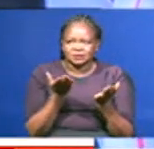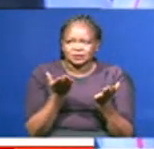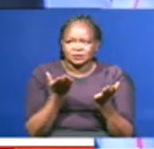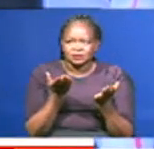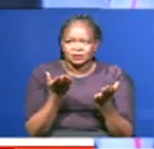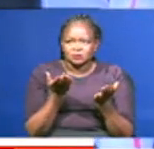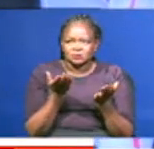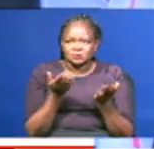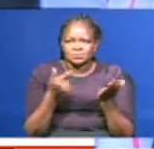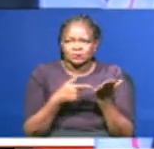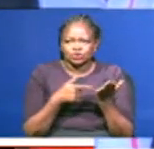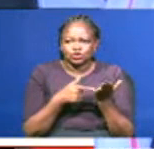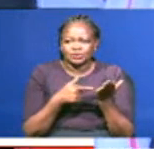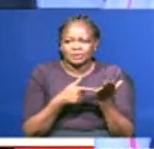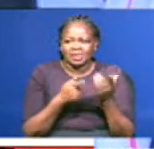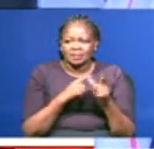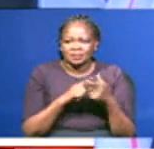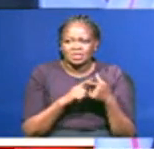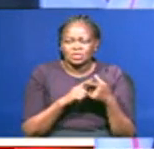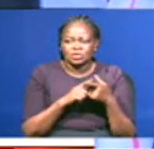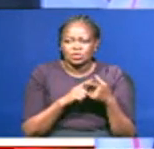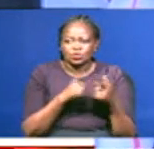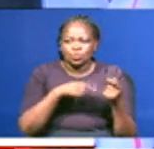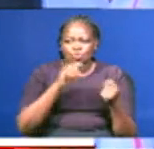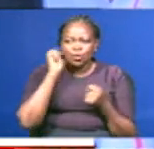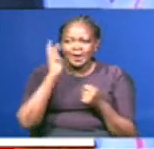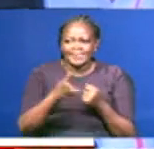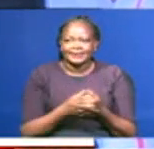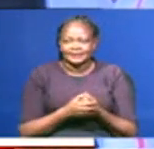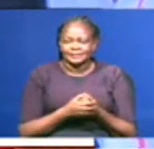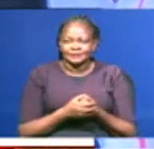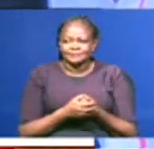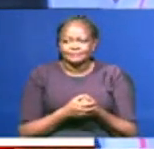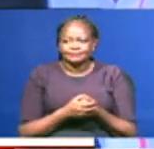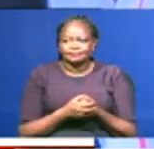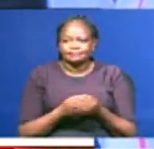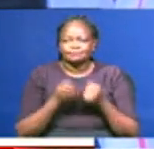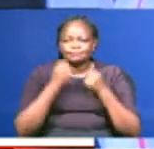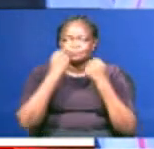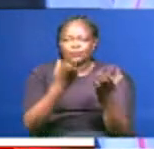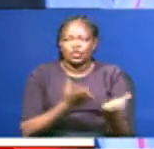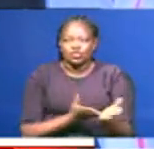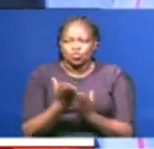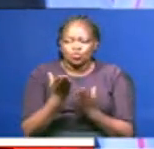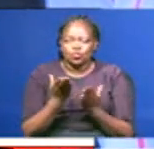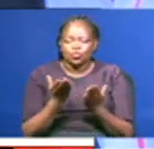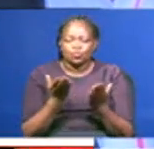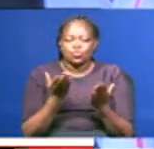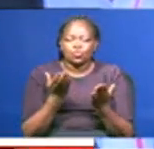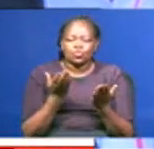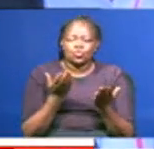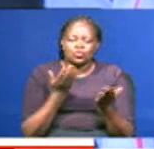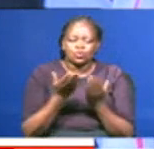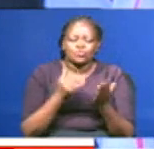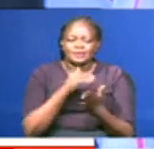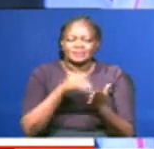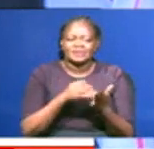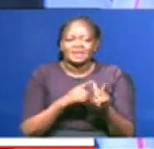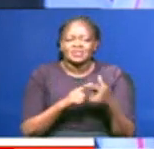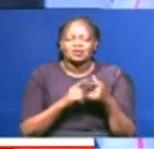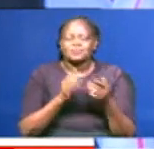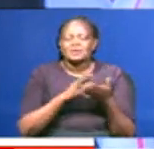are digitized, then they will of course be offered through the Huduma centers, and therefore the Huduma centers will become even